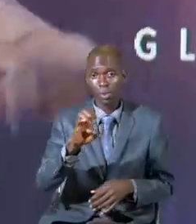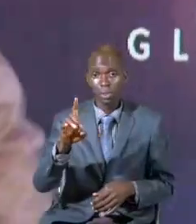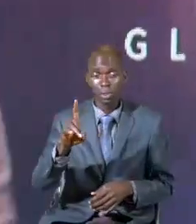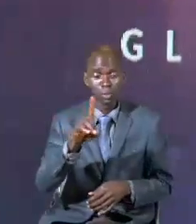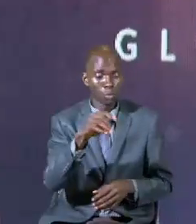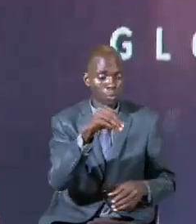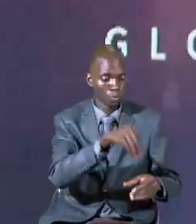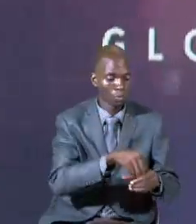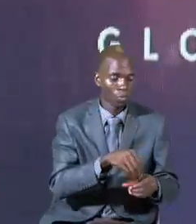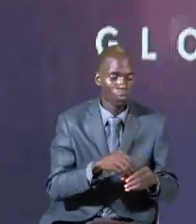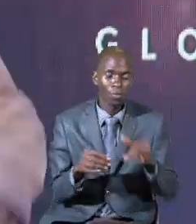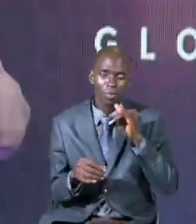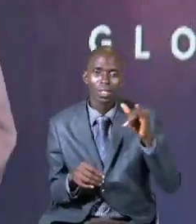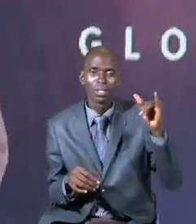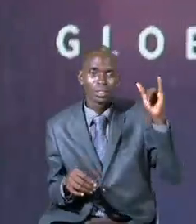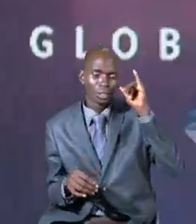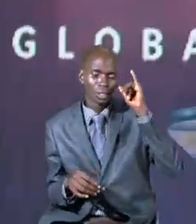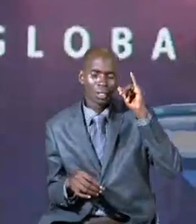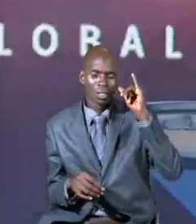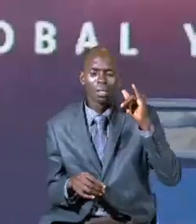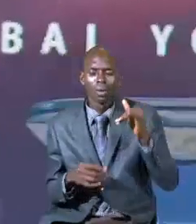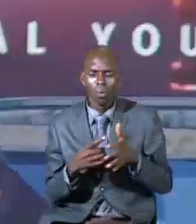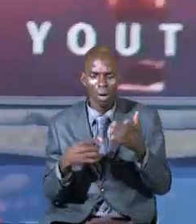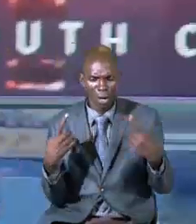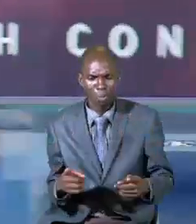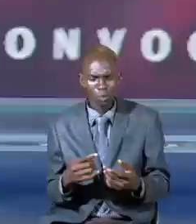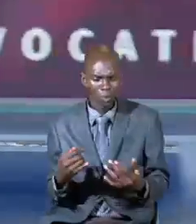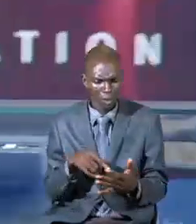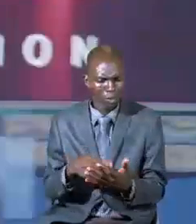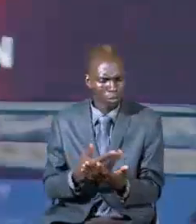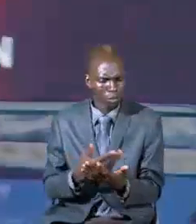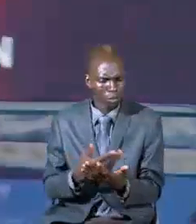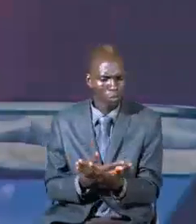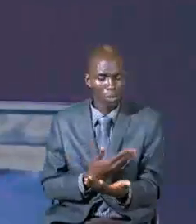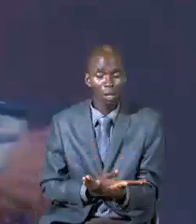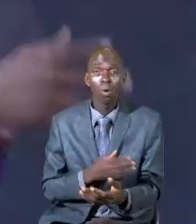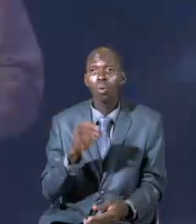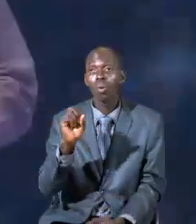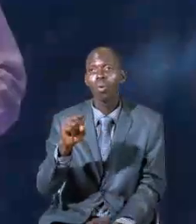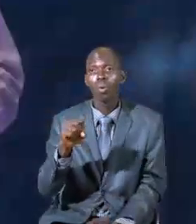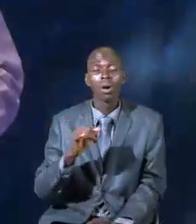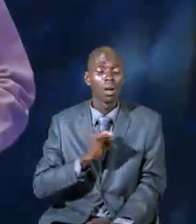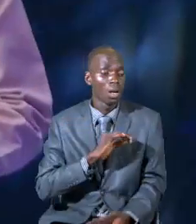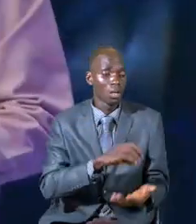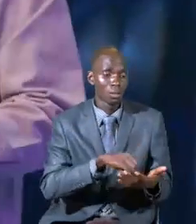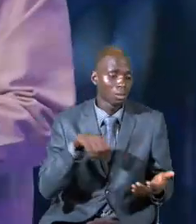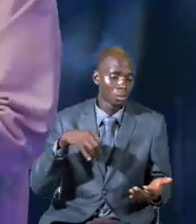it into another place. And then maybe you see him 1 week after, that